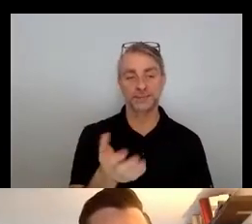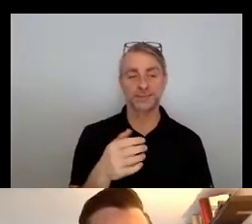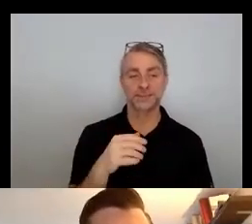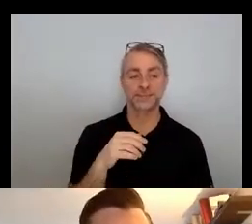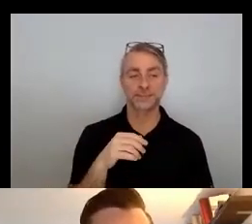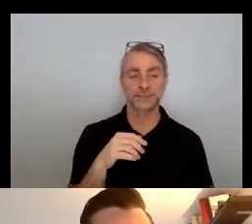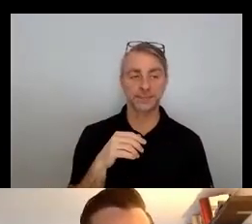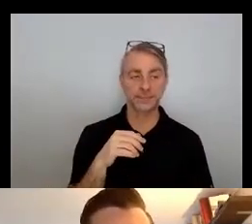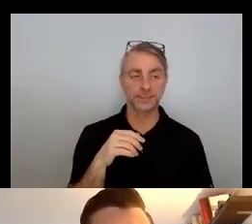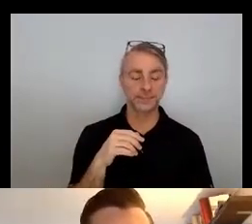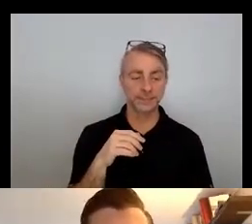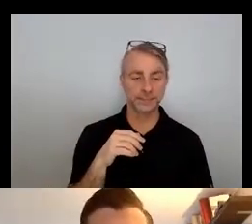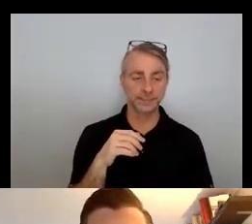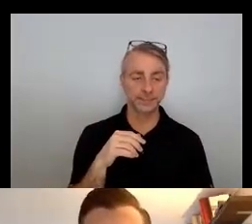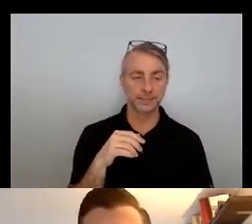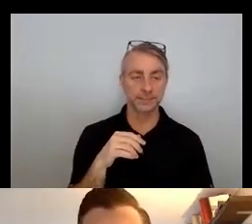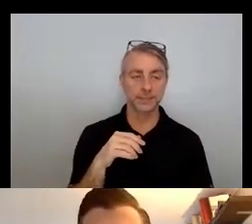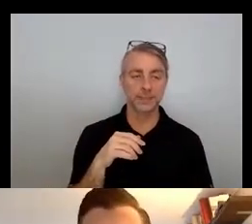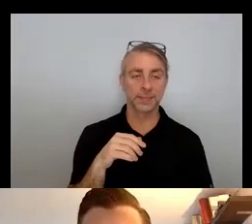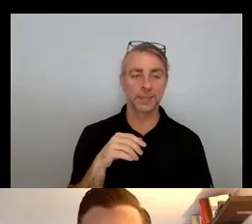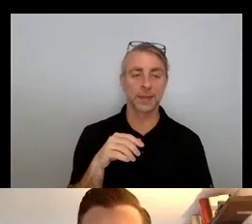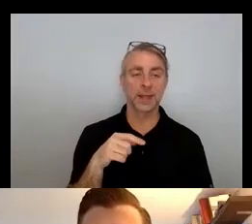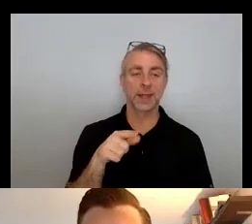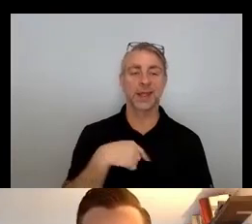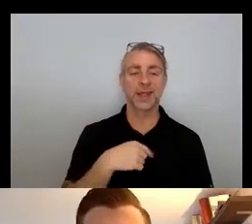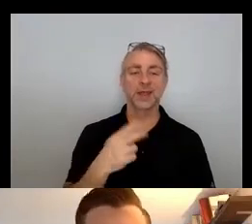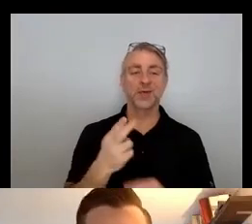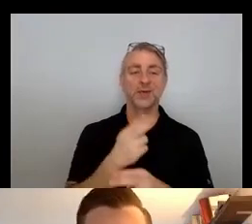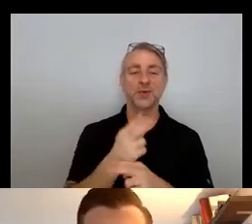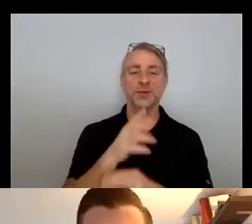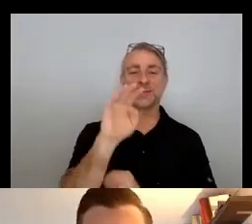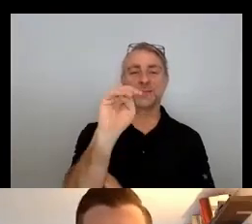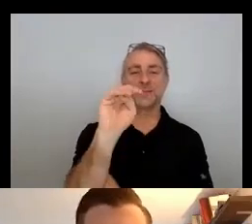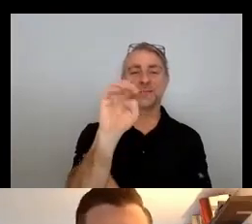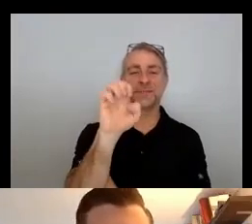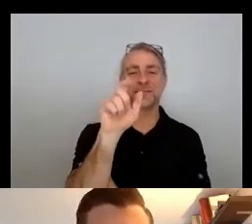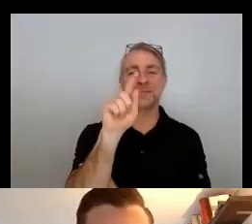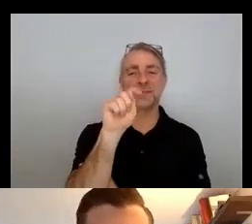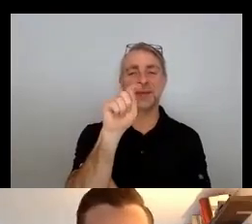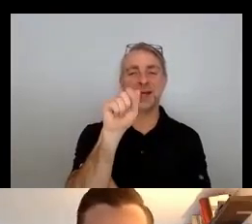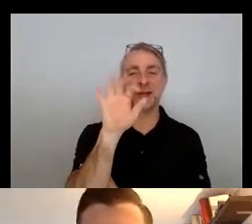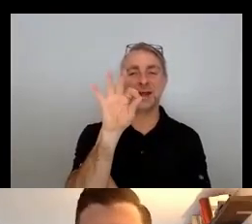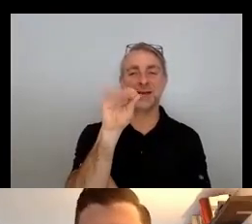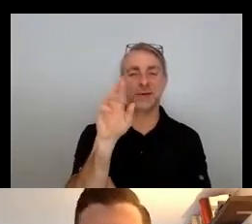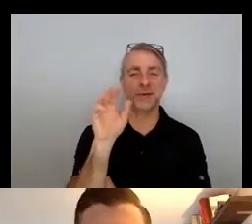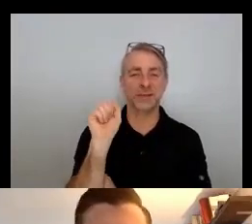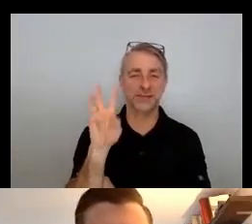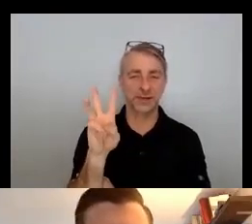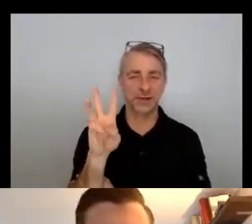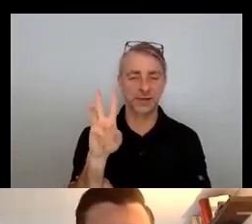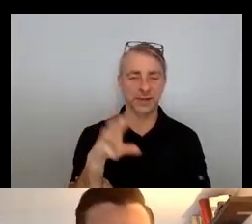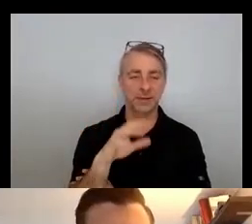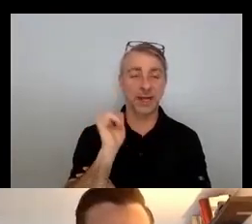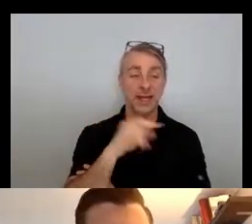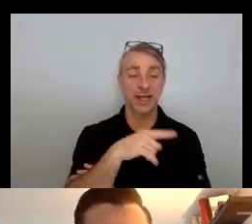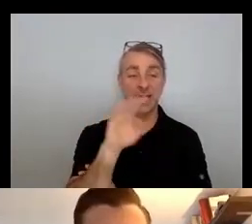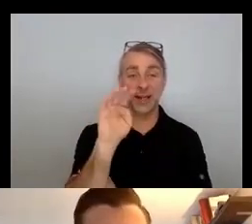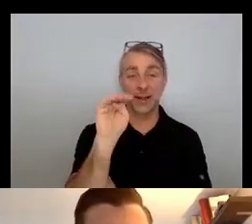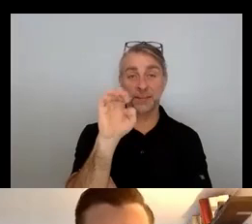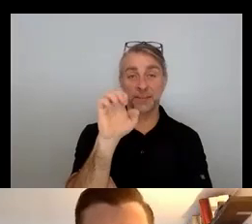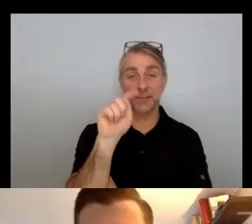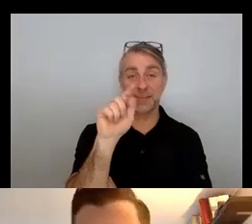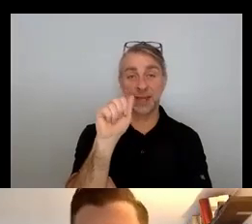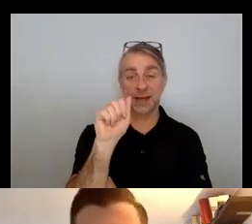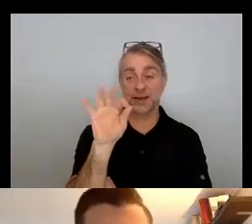the metafor package as well. So metafor is really becoming largely a